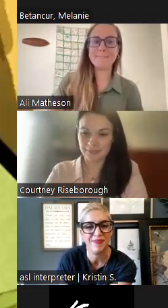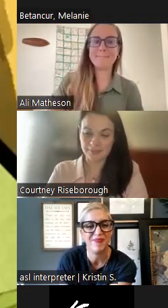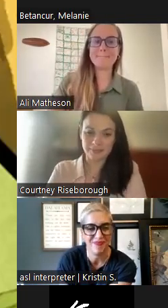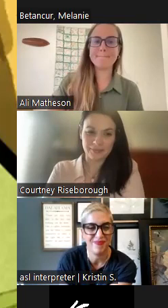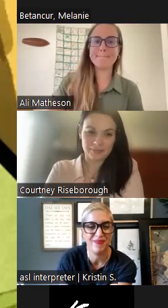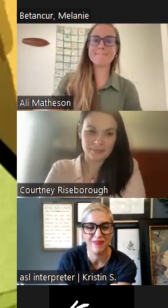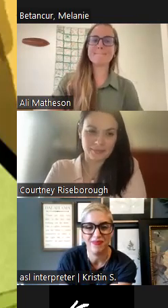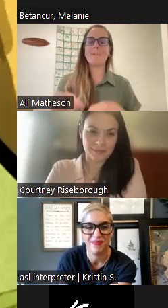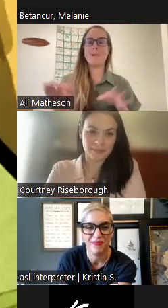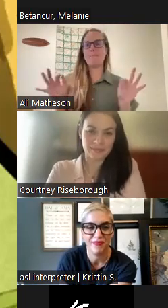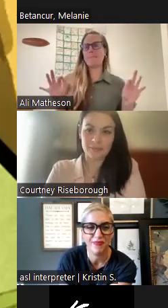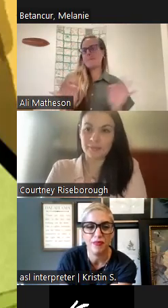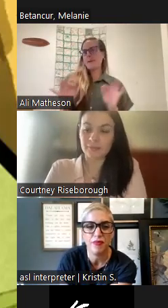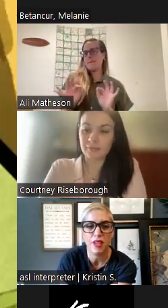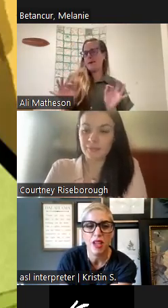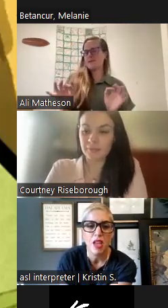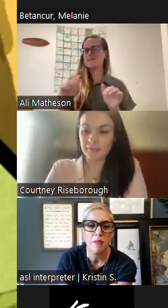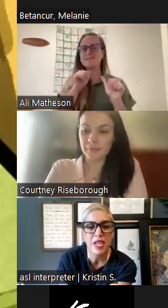Next.